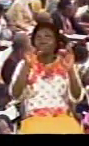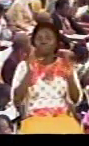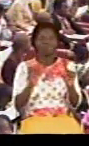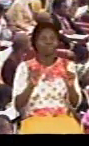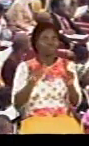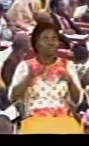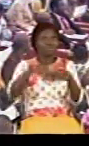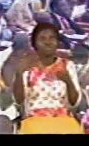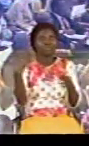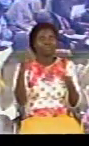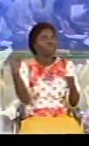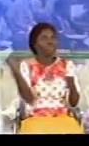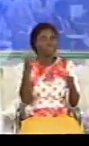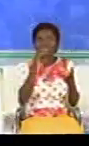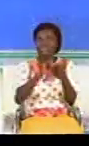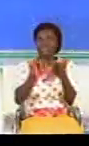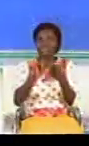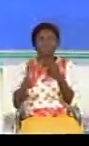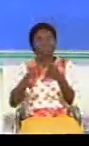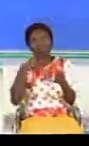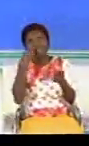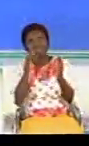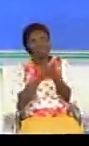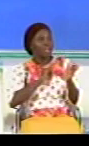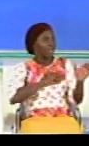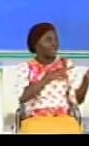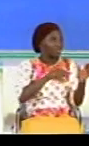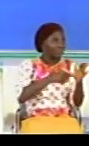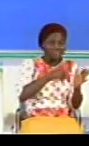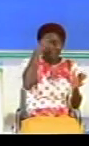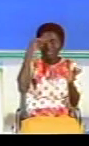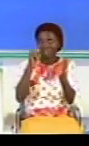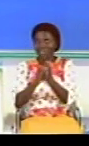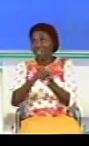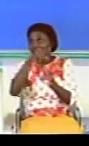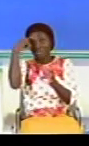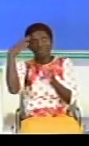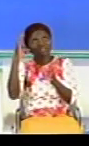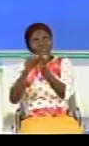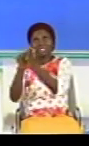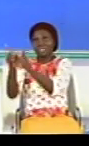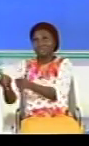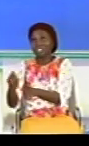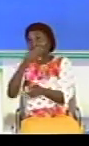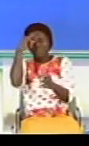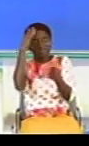any excuse to say, I did this because of that, so-and-so lured me into that,